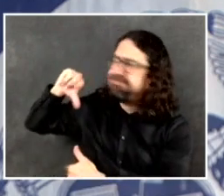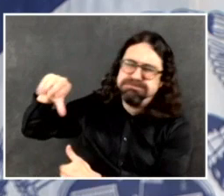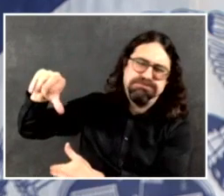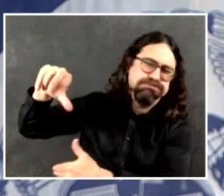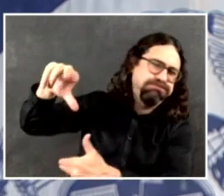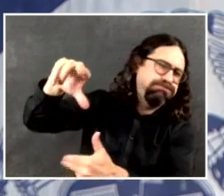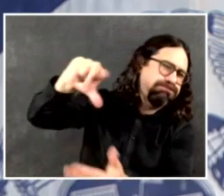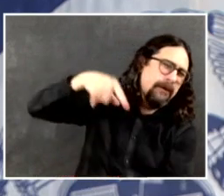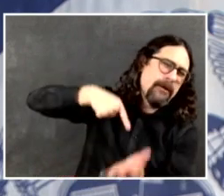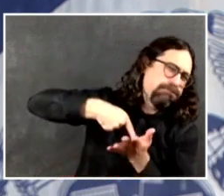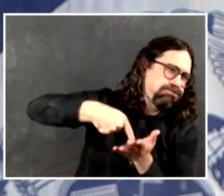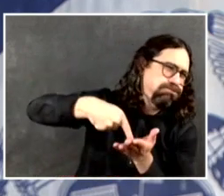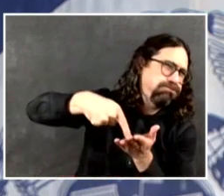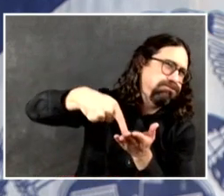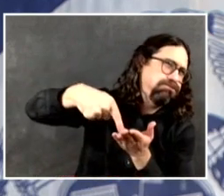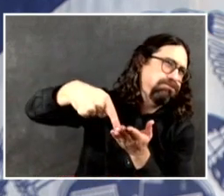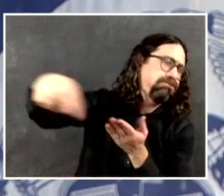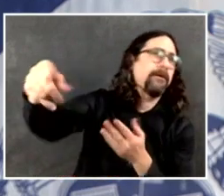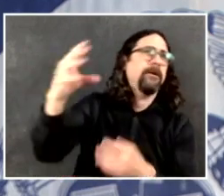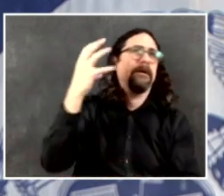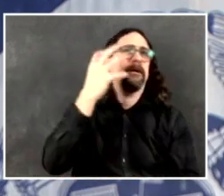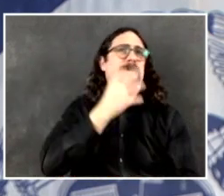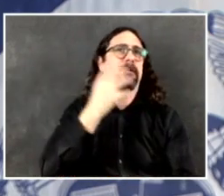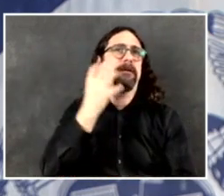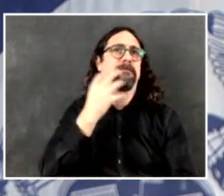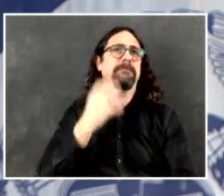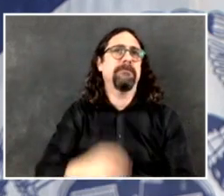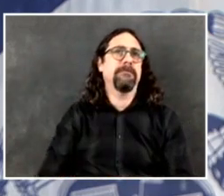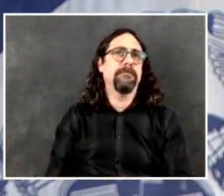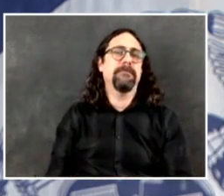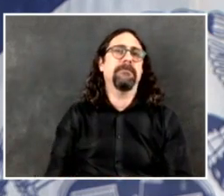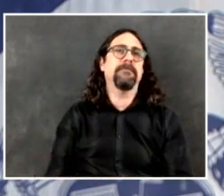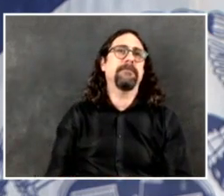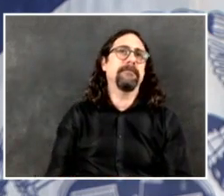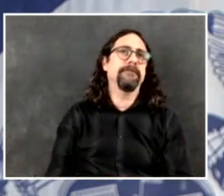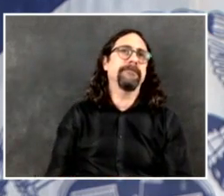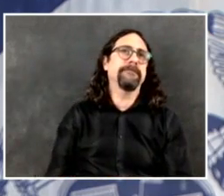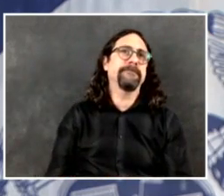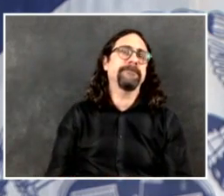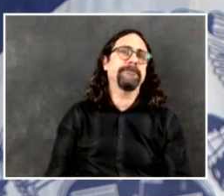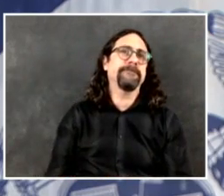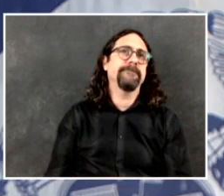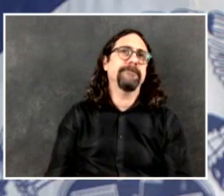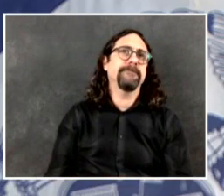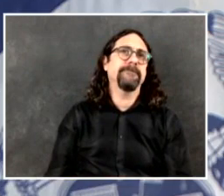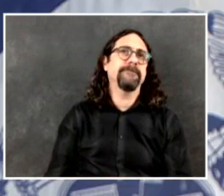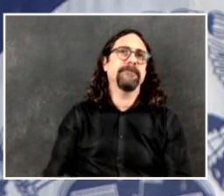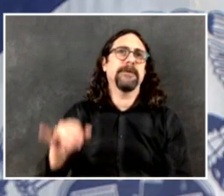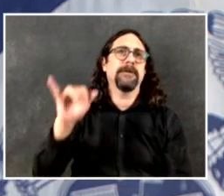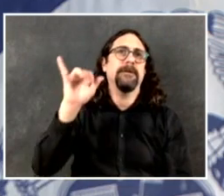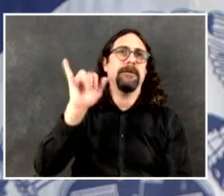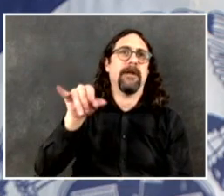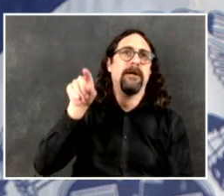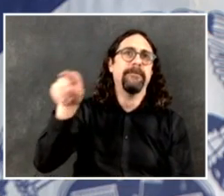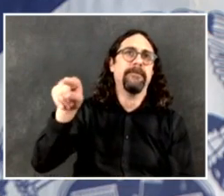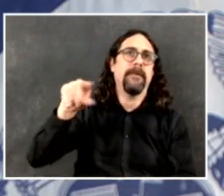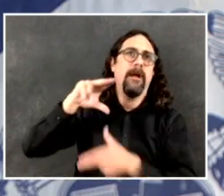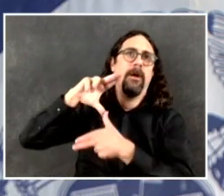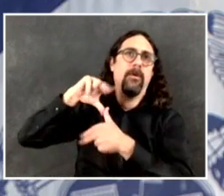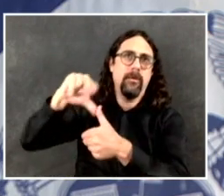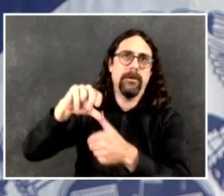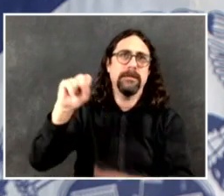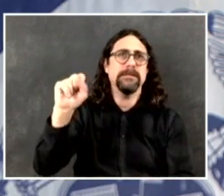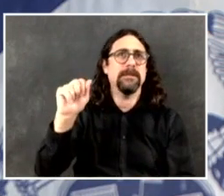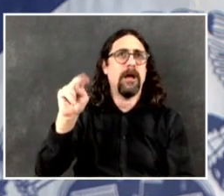history. Sandy, worst natural disaster in our history. People fought back. Those